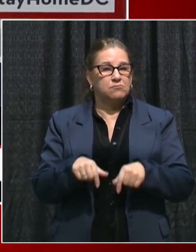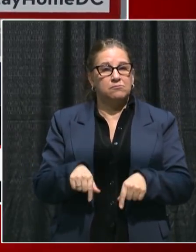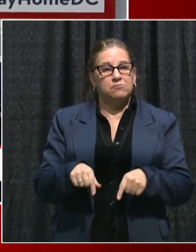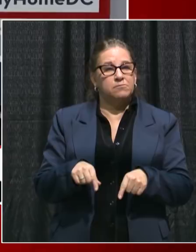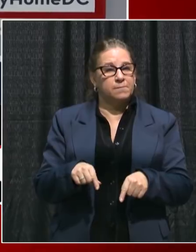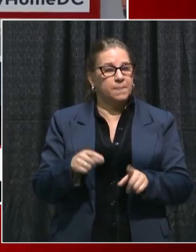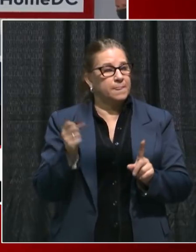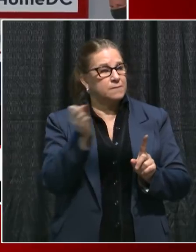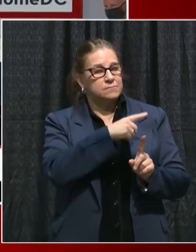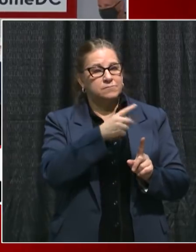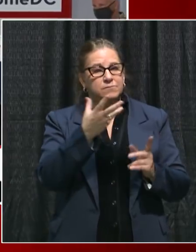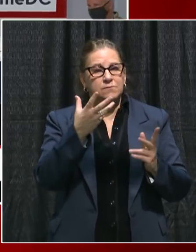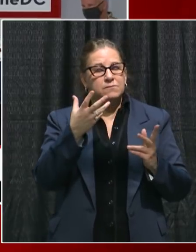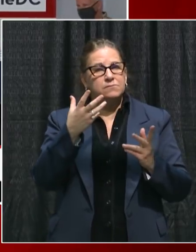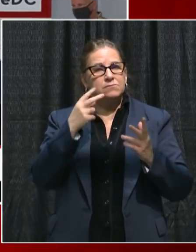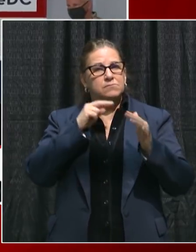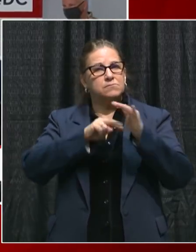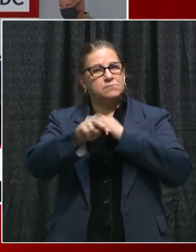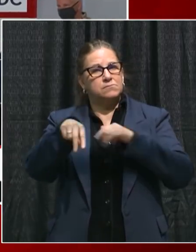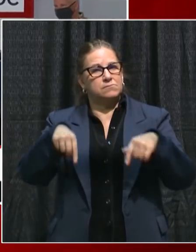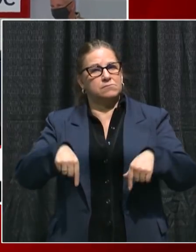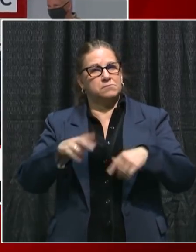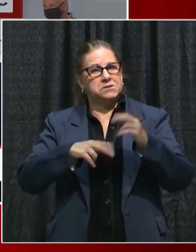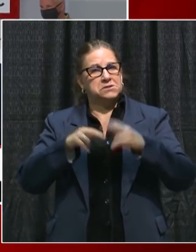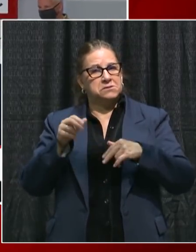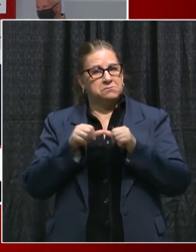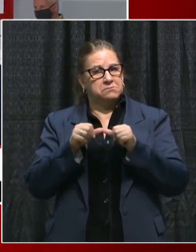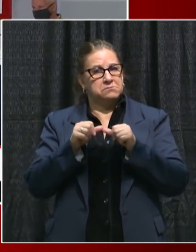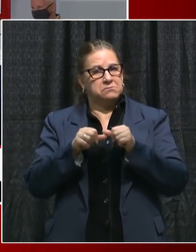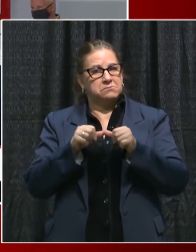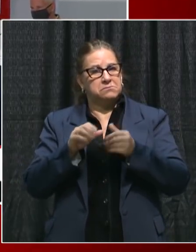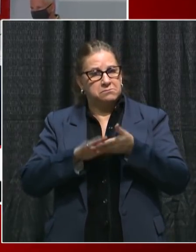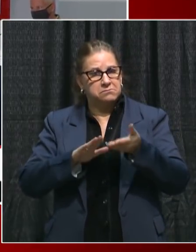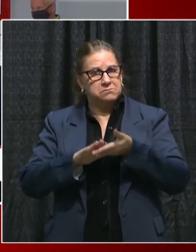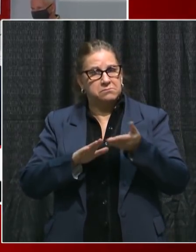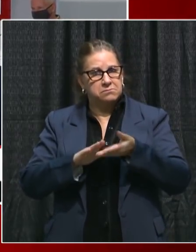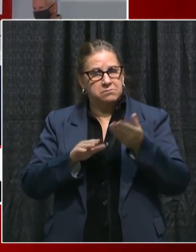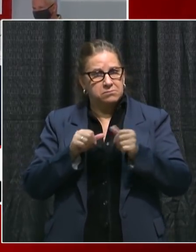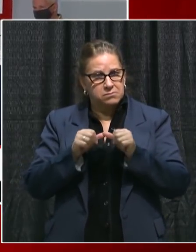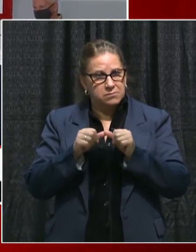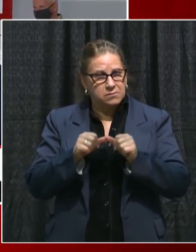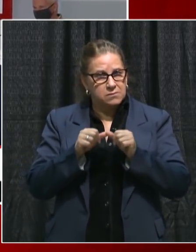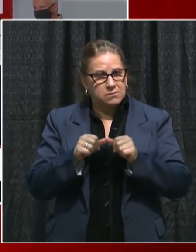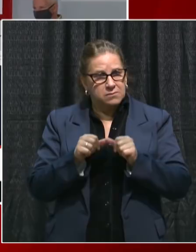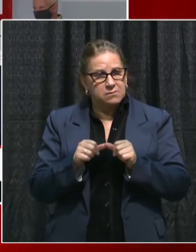how the city is going to decide whether to shut this facility down?